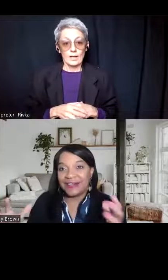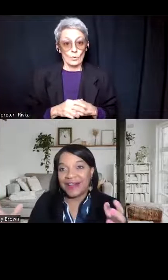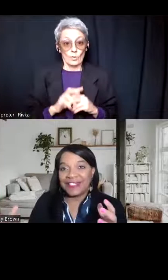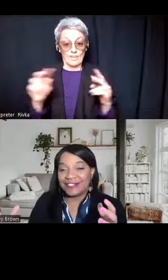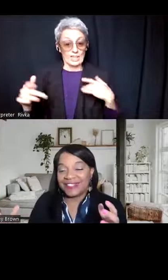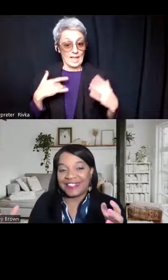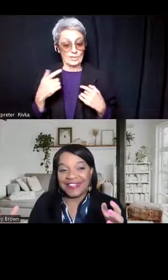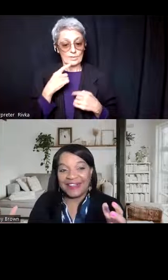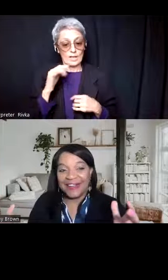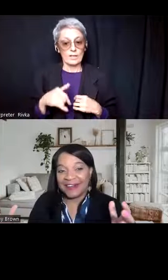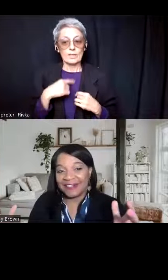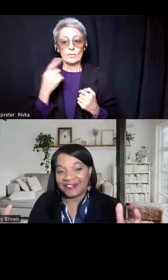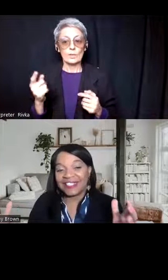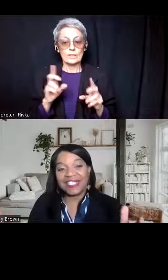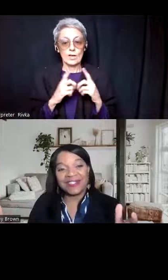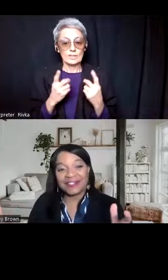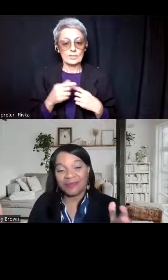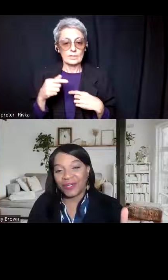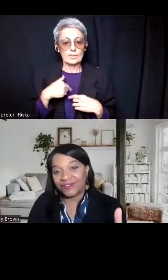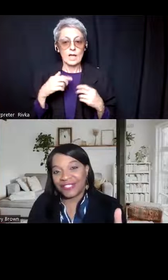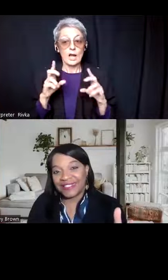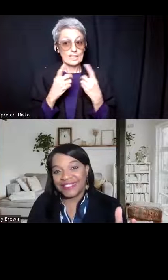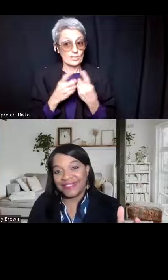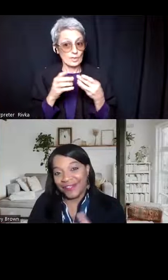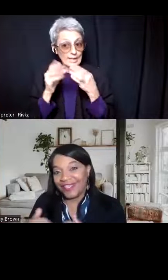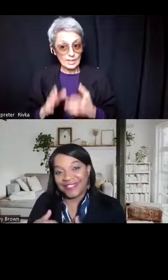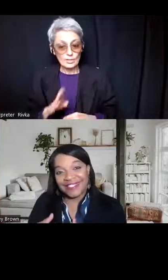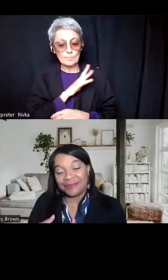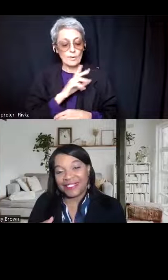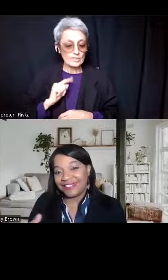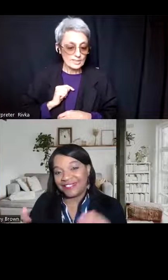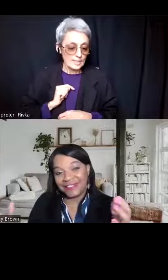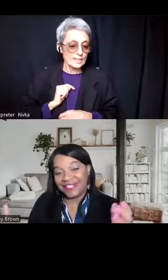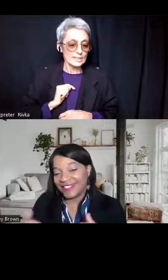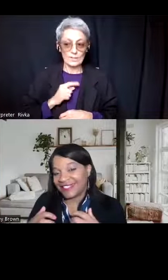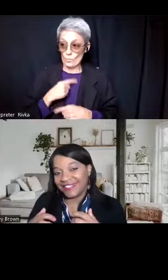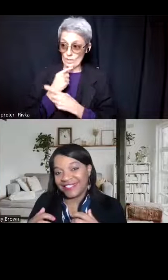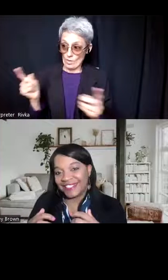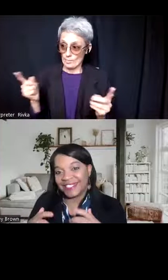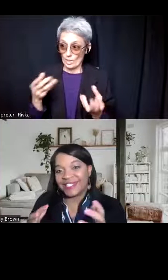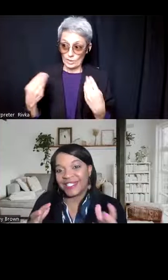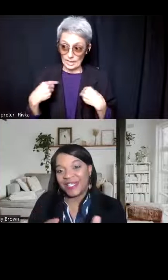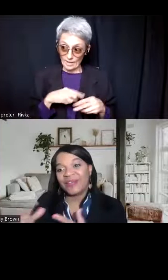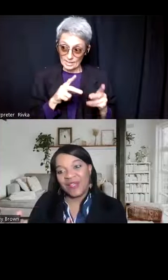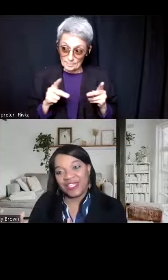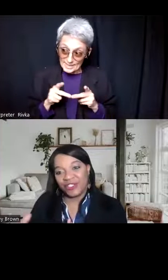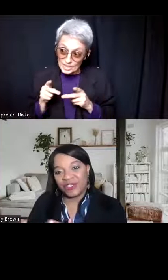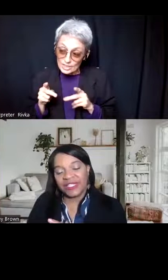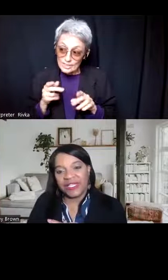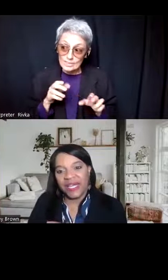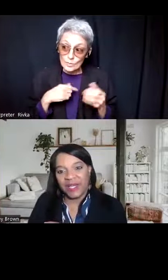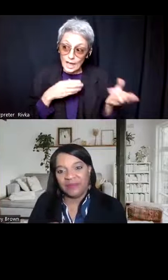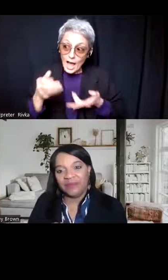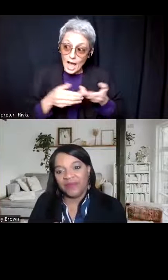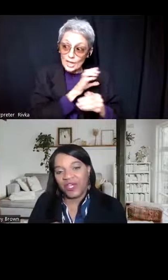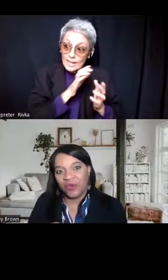we say to our district leaders, our board of trustees, if you give us the positions, you give us the clinicians, we can